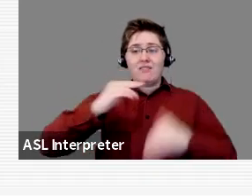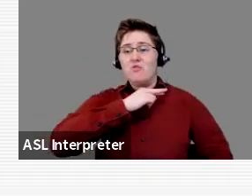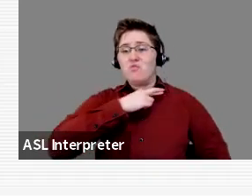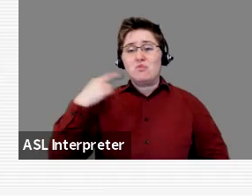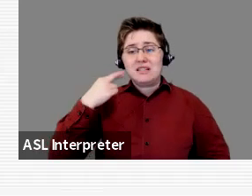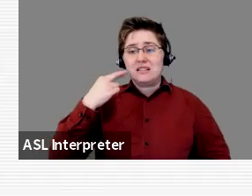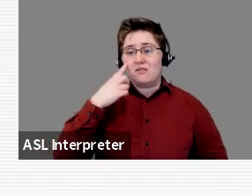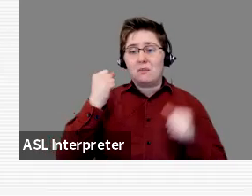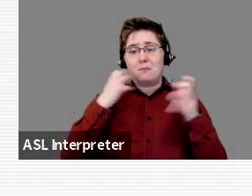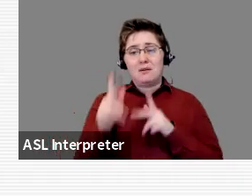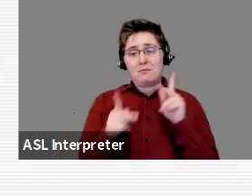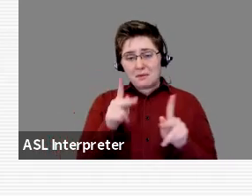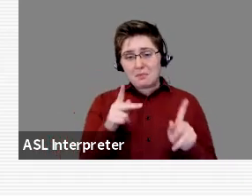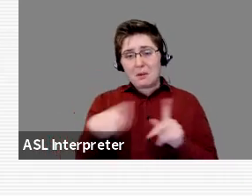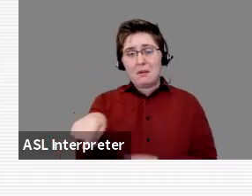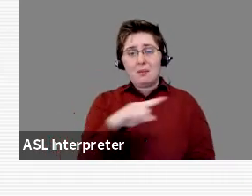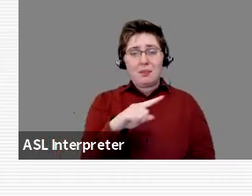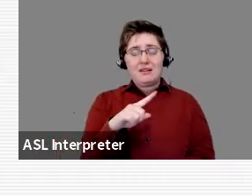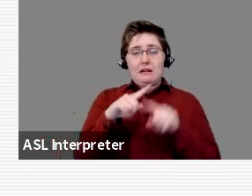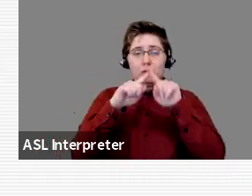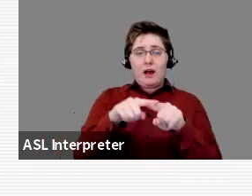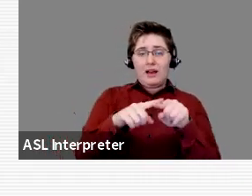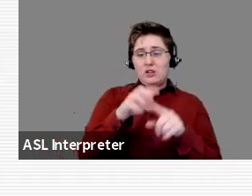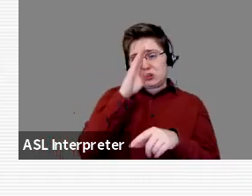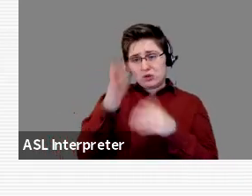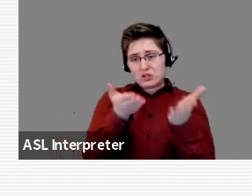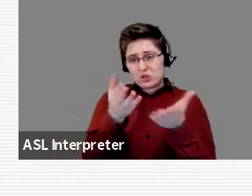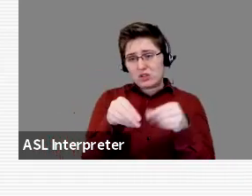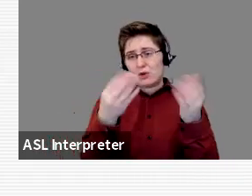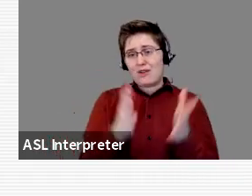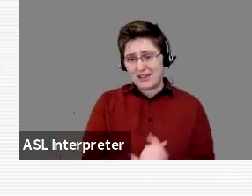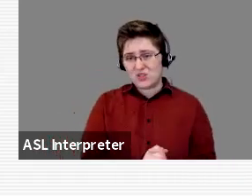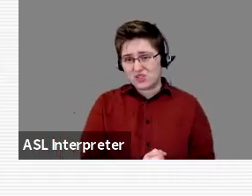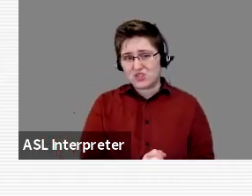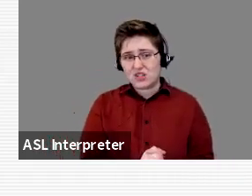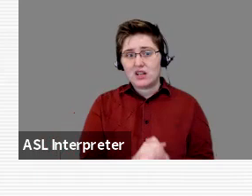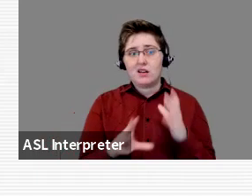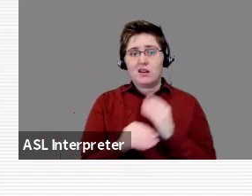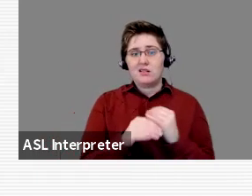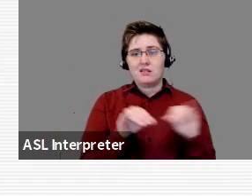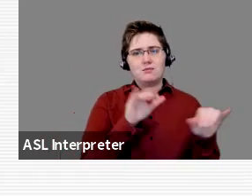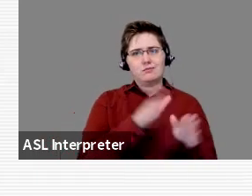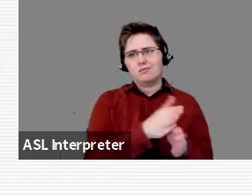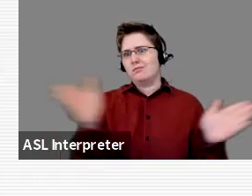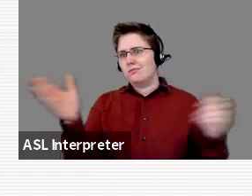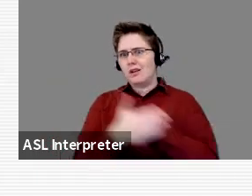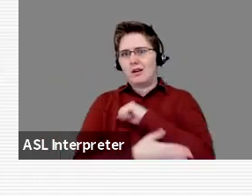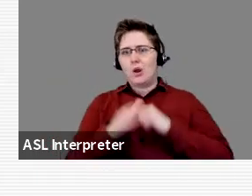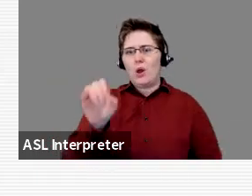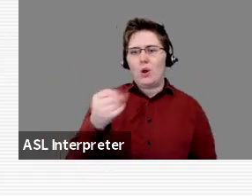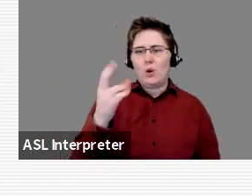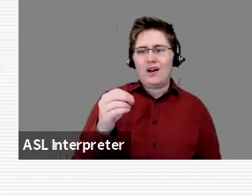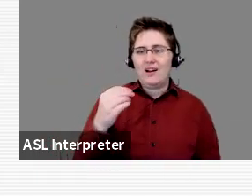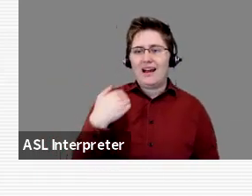for a lot of people who rely on direct service providers. Additionally, like all over the country, Ohio is experiencing